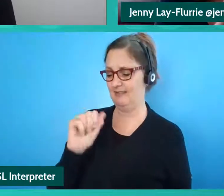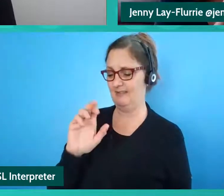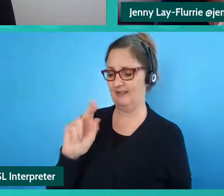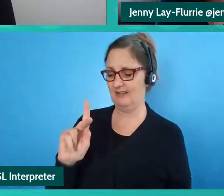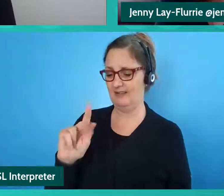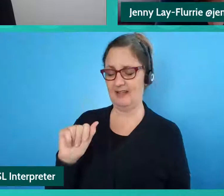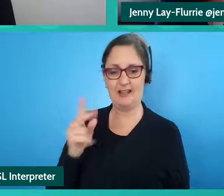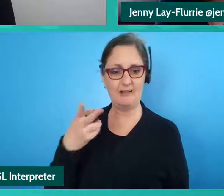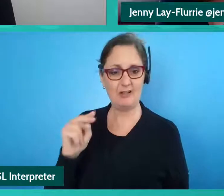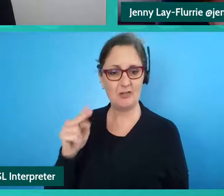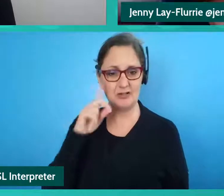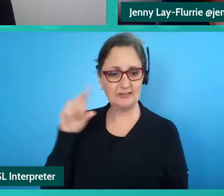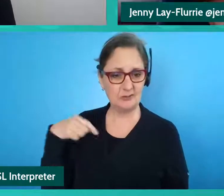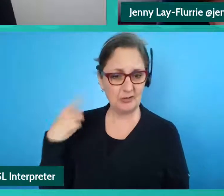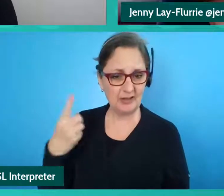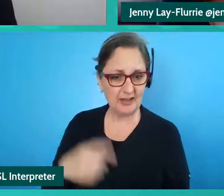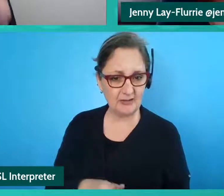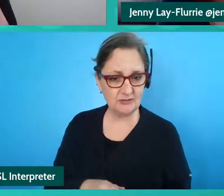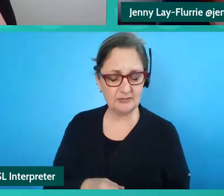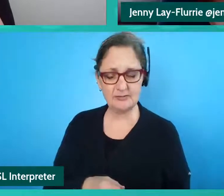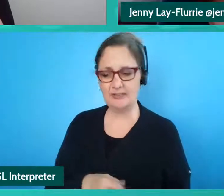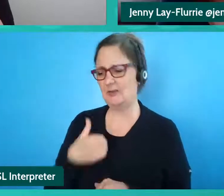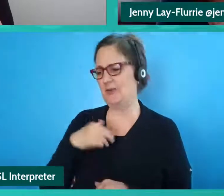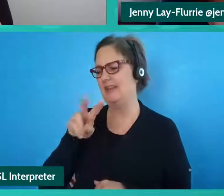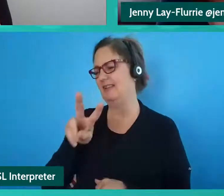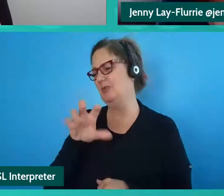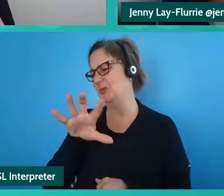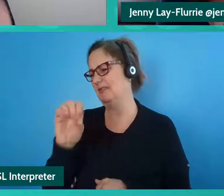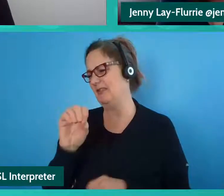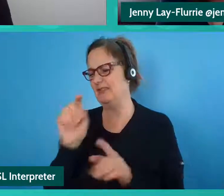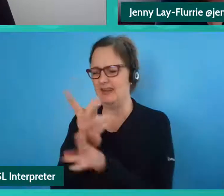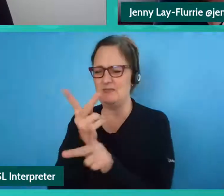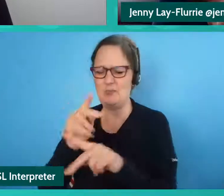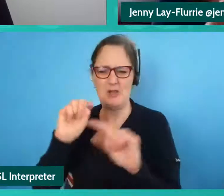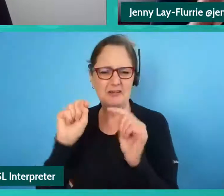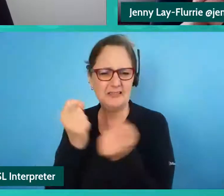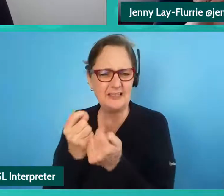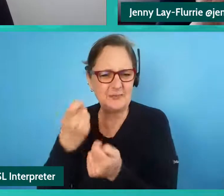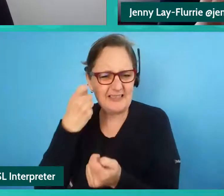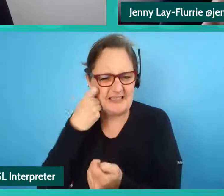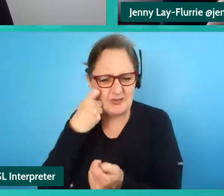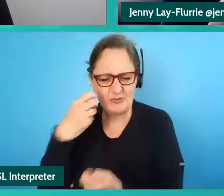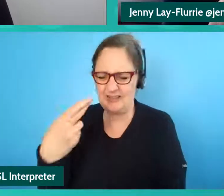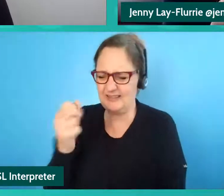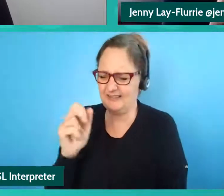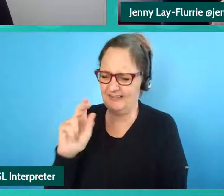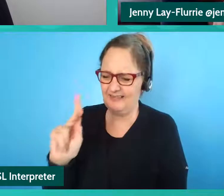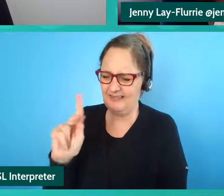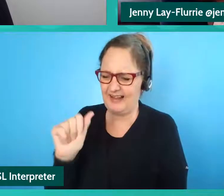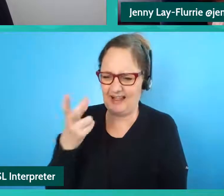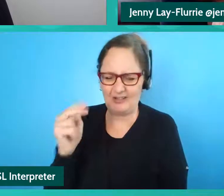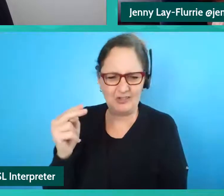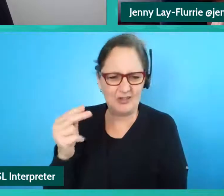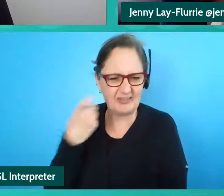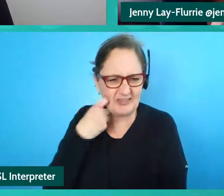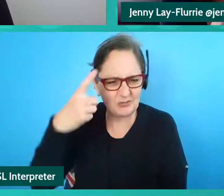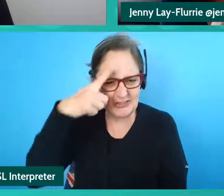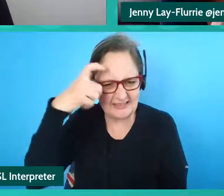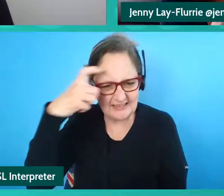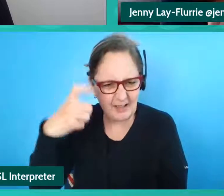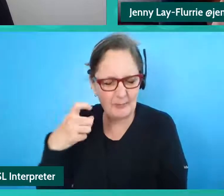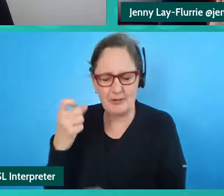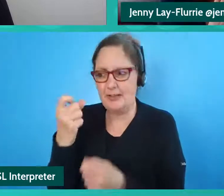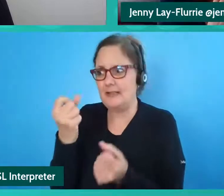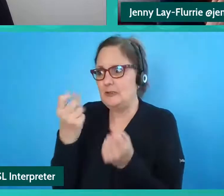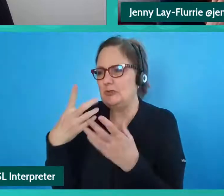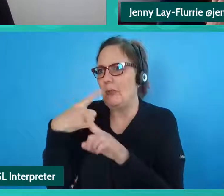We had about 250 project teams in the hackathon last summer. And there's all gorgeous manner of cherries that come